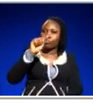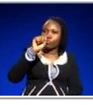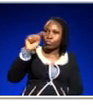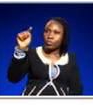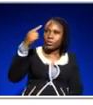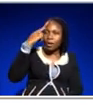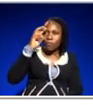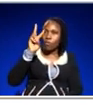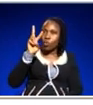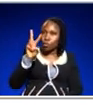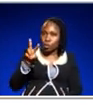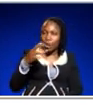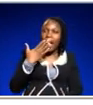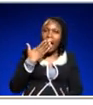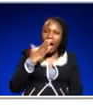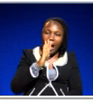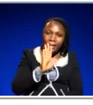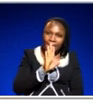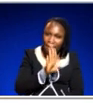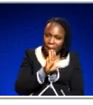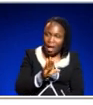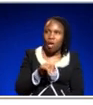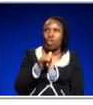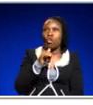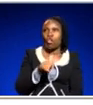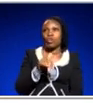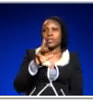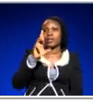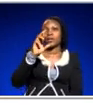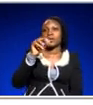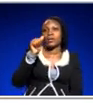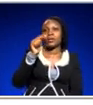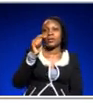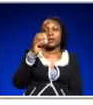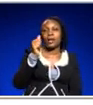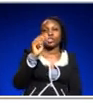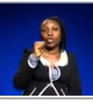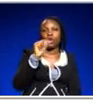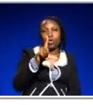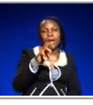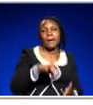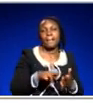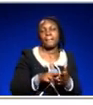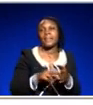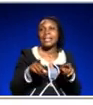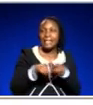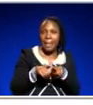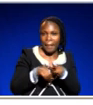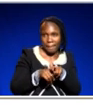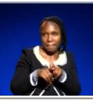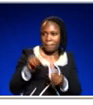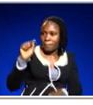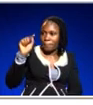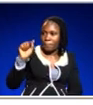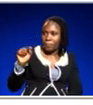will not be rational, and therefore the square root of 2 is a SAD. Similarly, the square